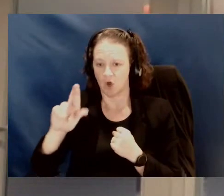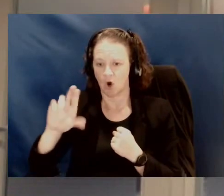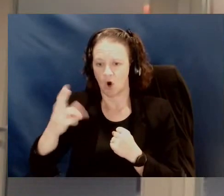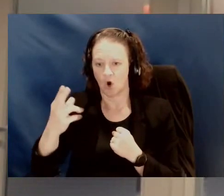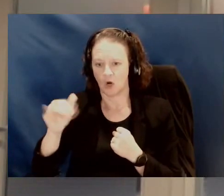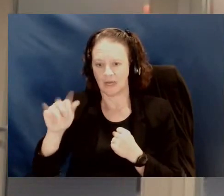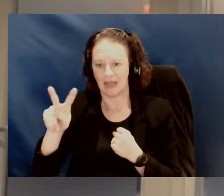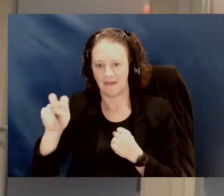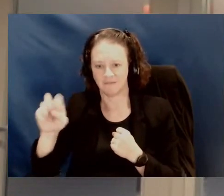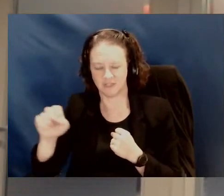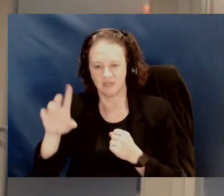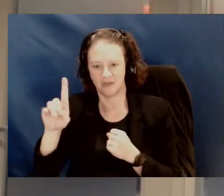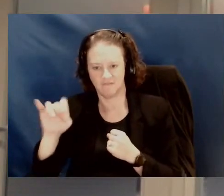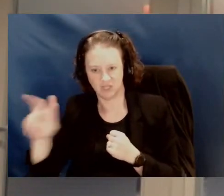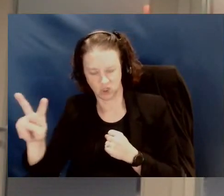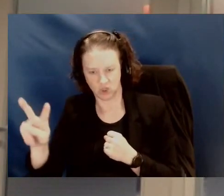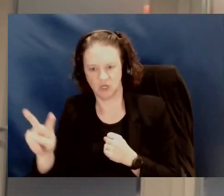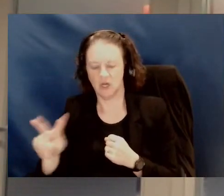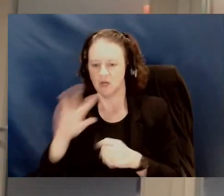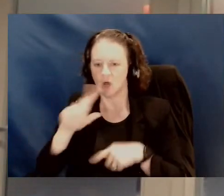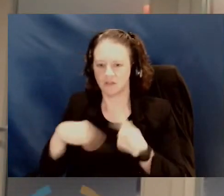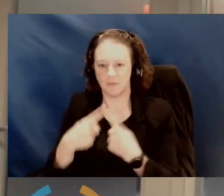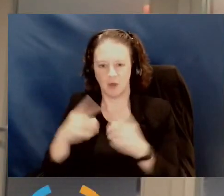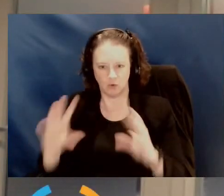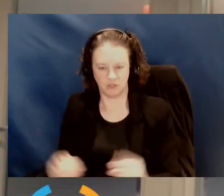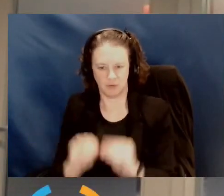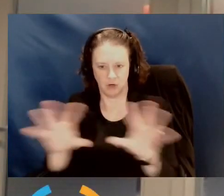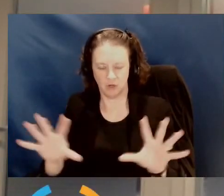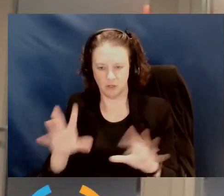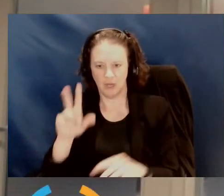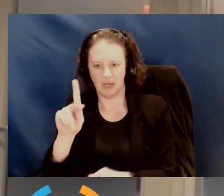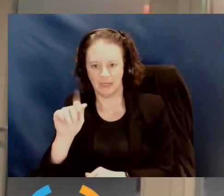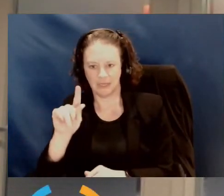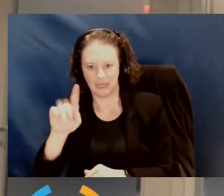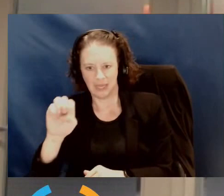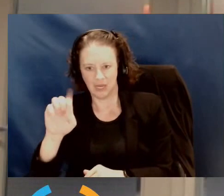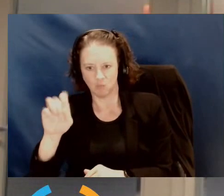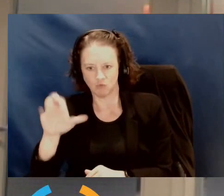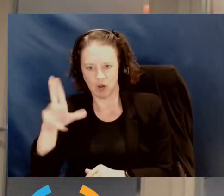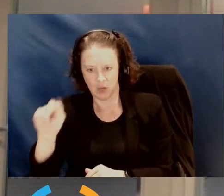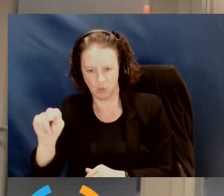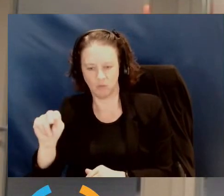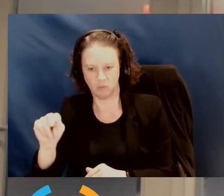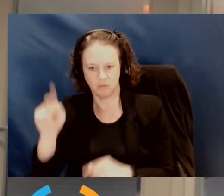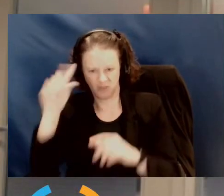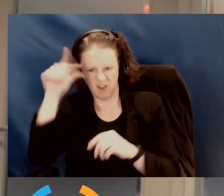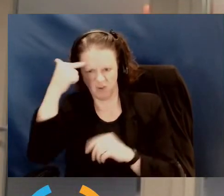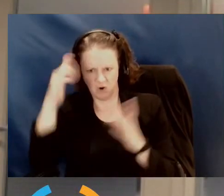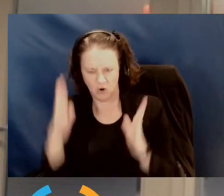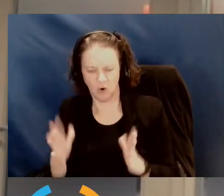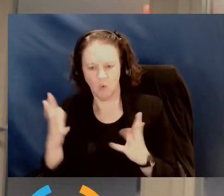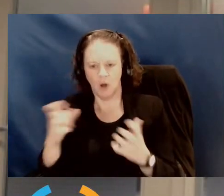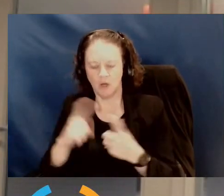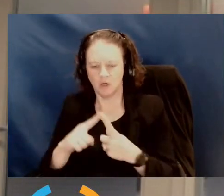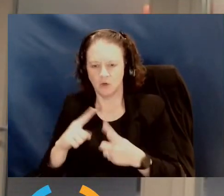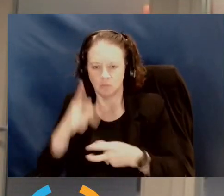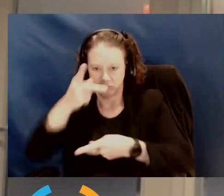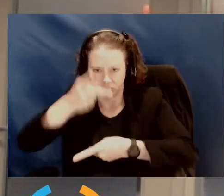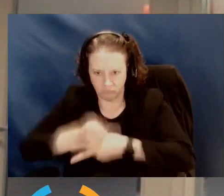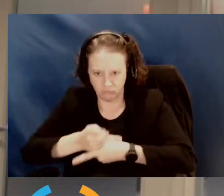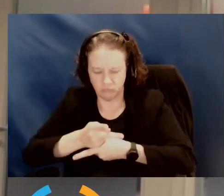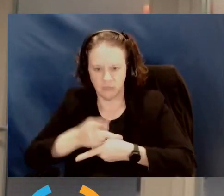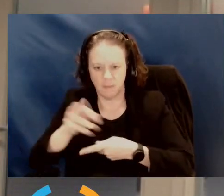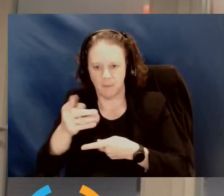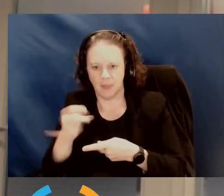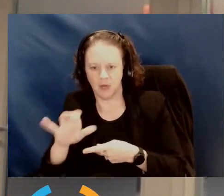ago, Governor Kate Brown came out in favor of ensuring the credibility of Oregon's public records advocate by